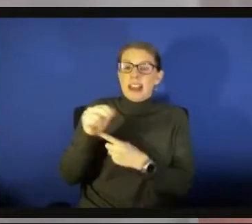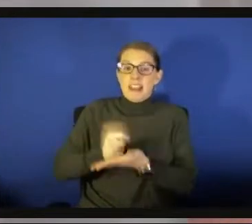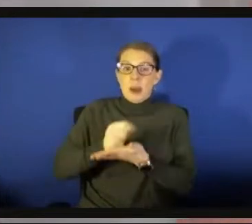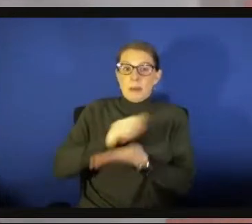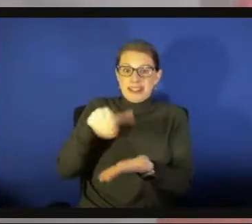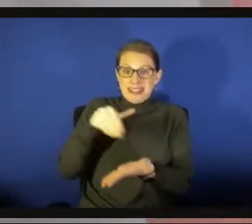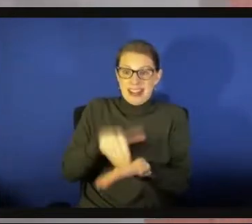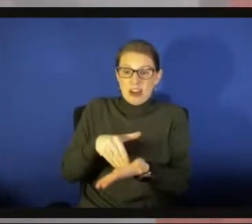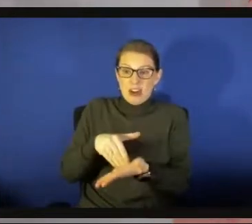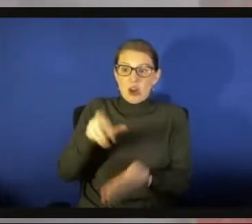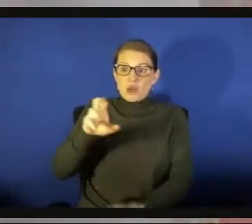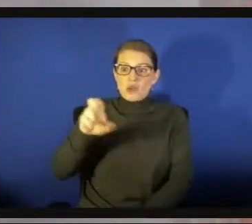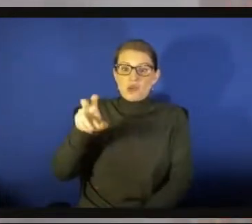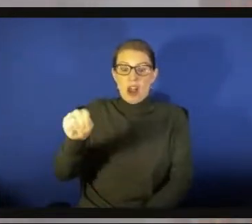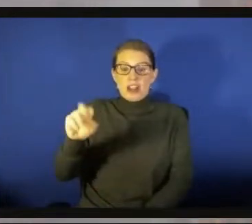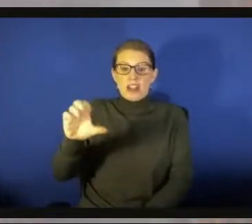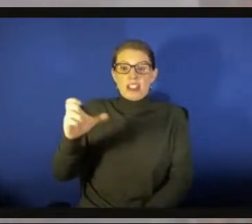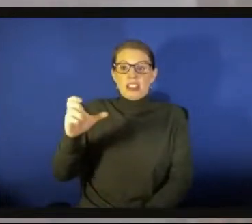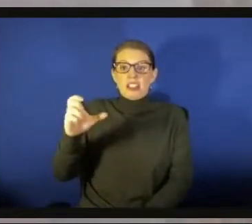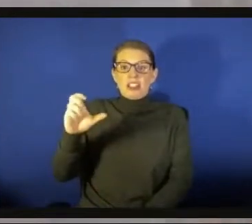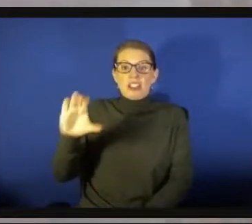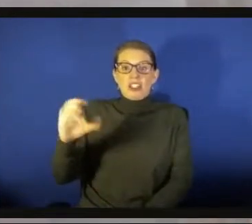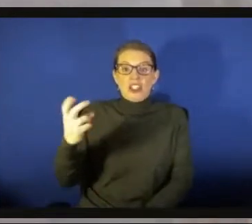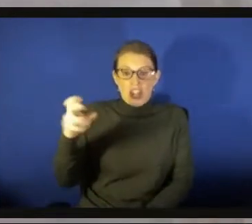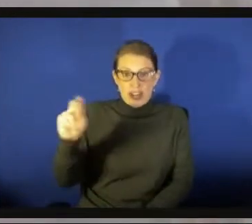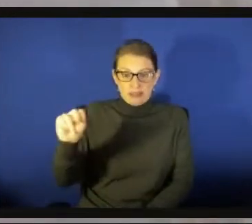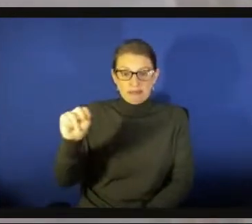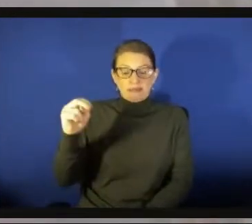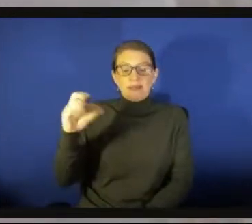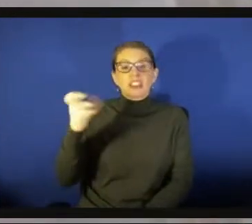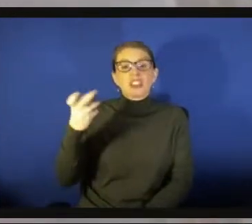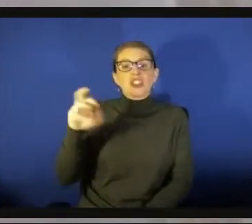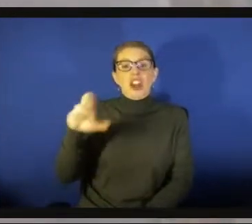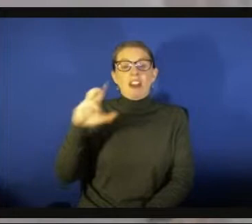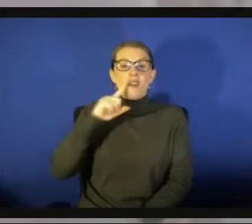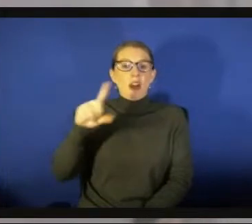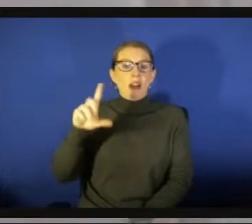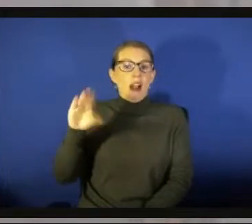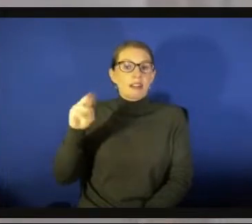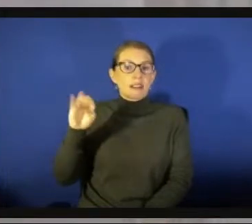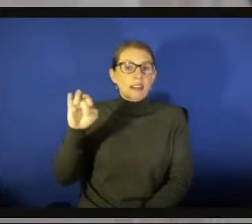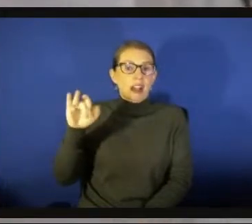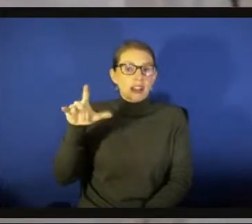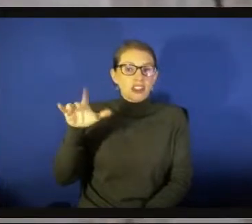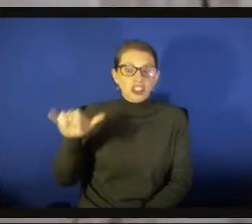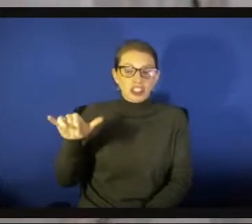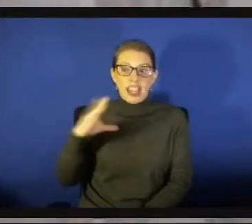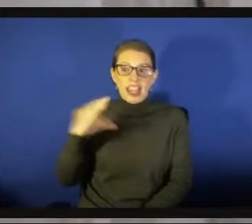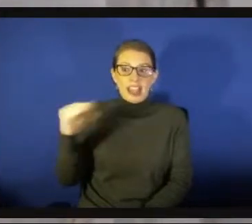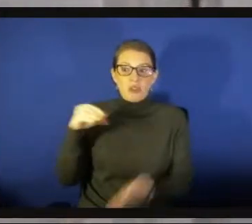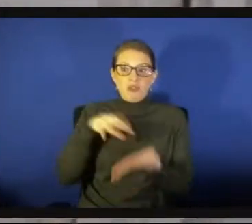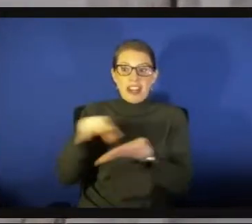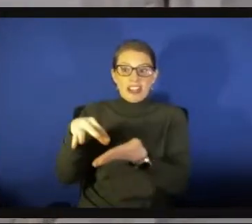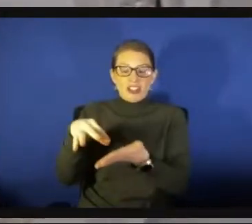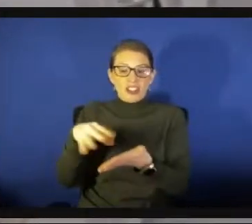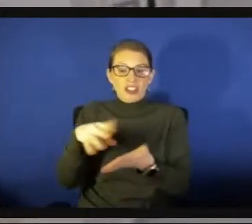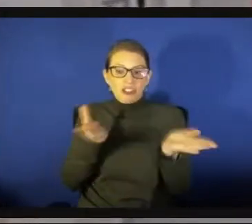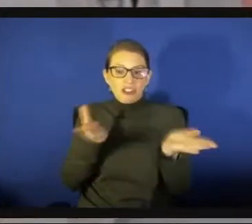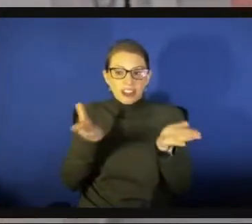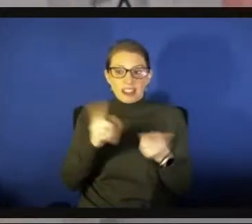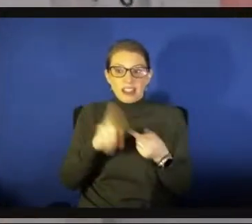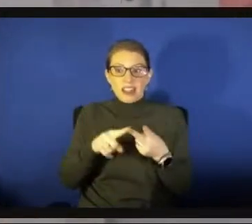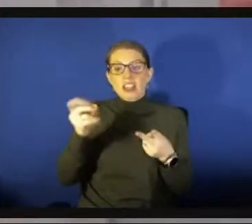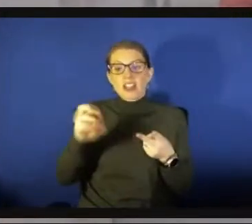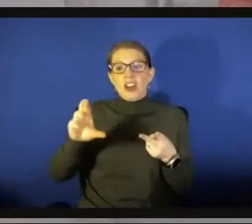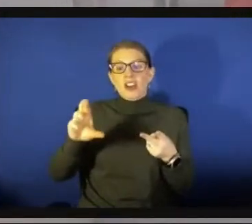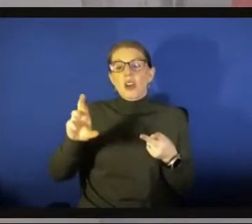is the Chair of Radiation Oncology and Clinical Services at the University of Kansas Health System. And we're also joined by Dr. Ronnie Rotondo.